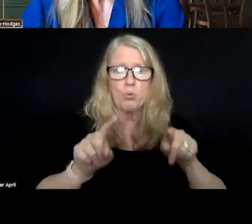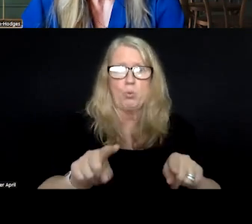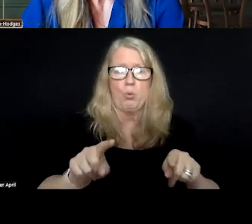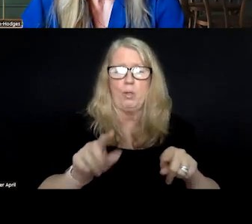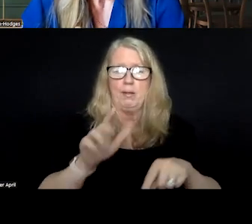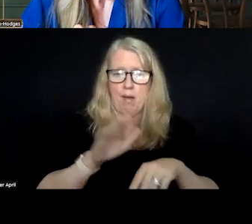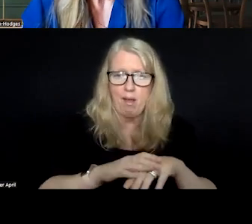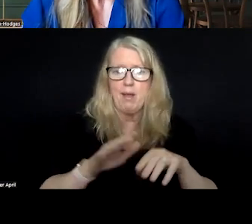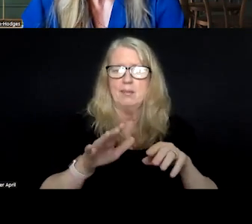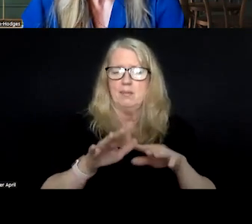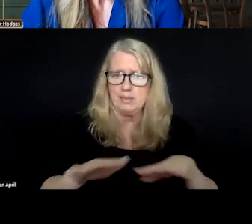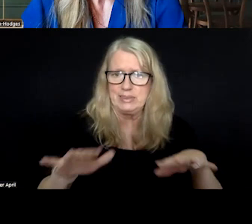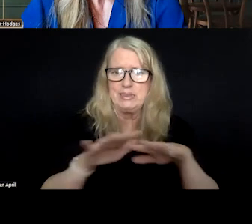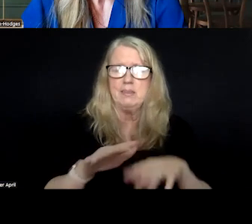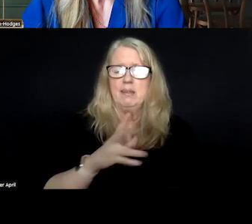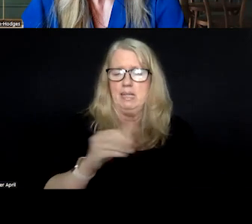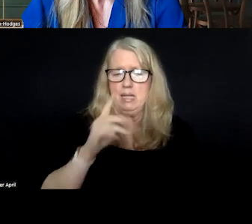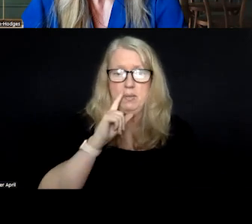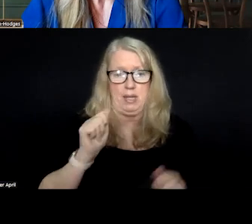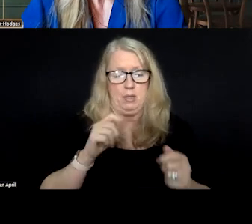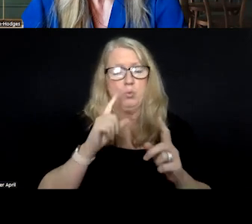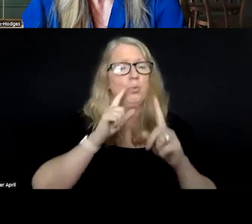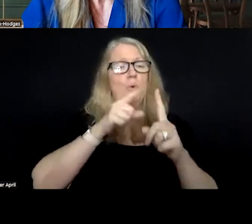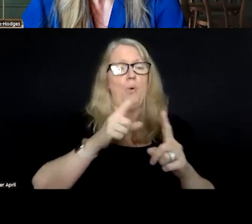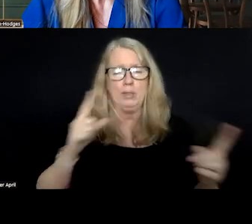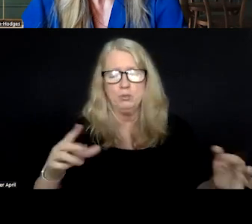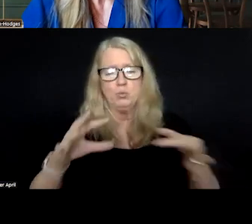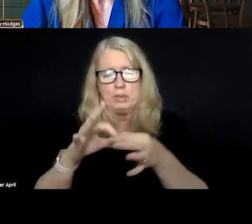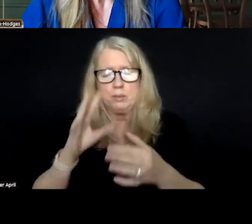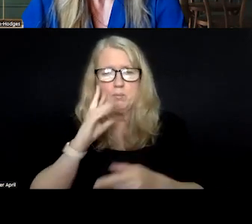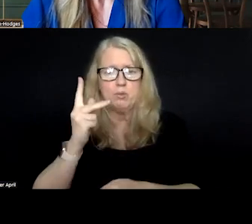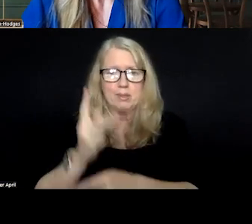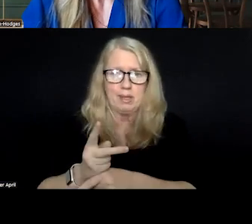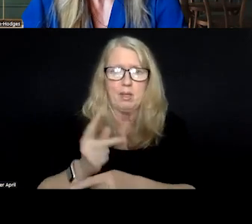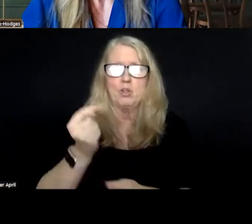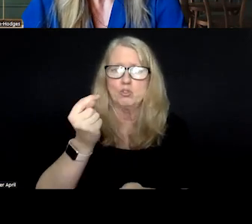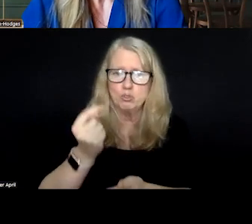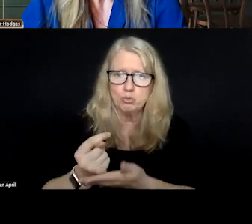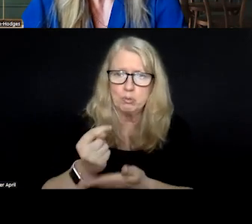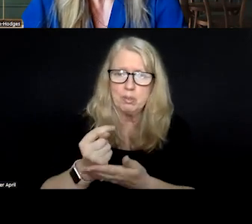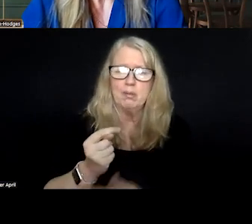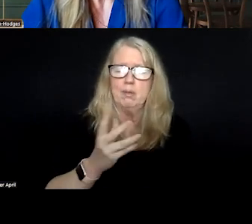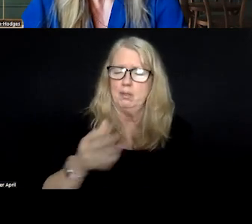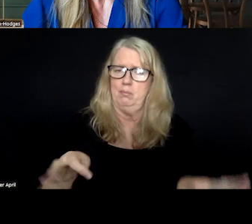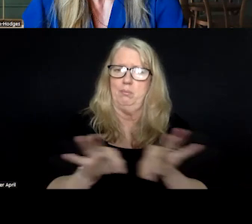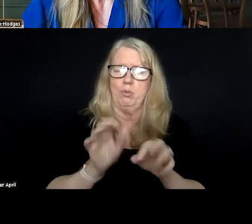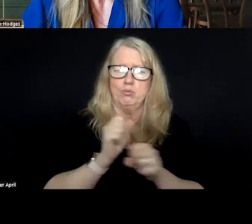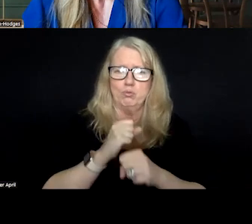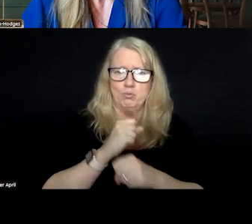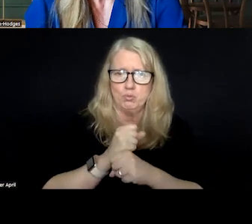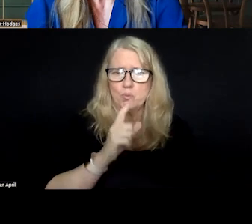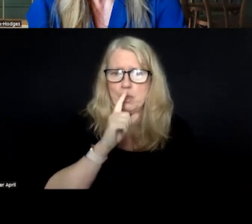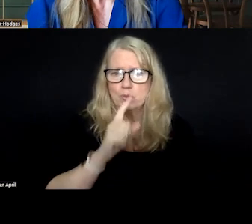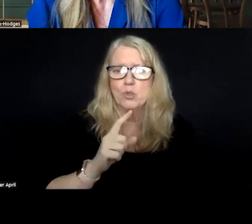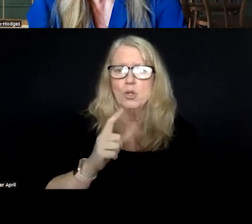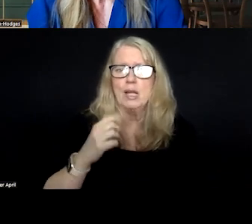with the goal of linking that person to care and treatment and making sure that